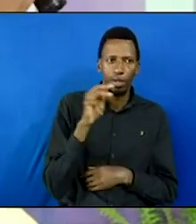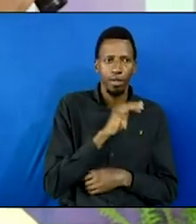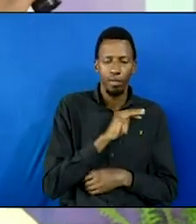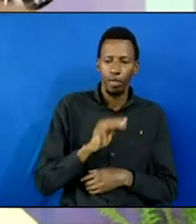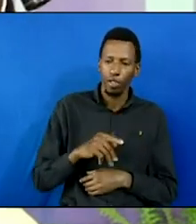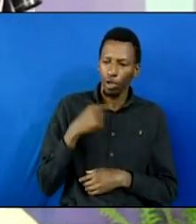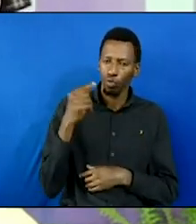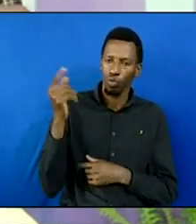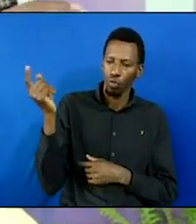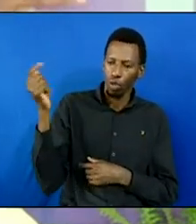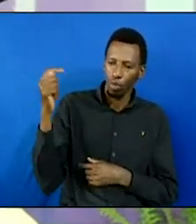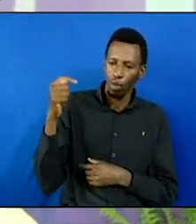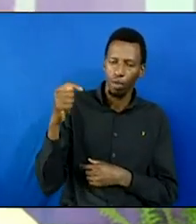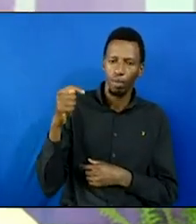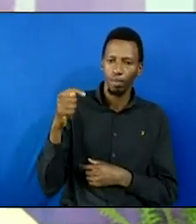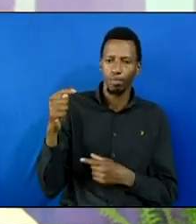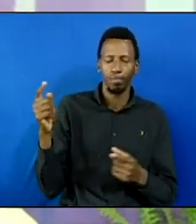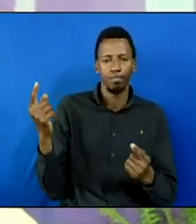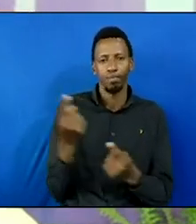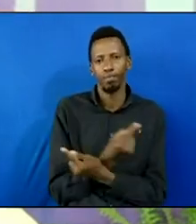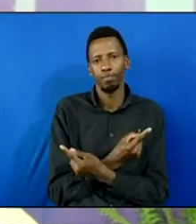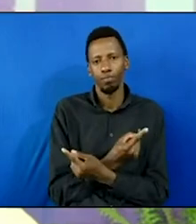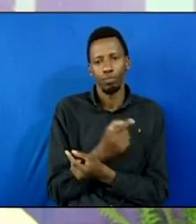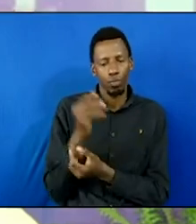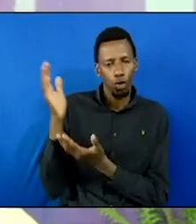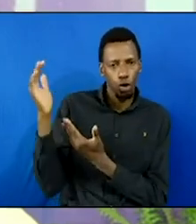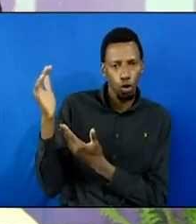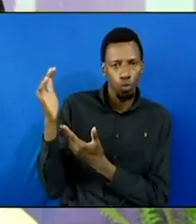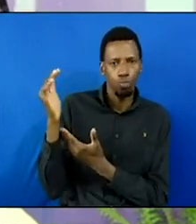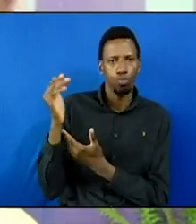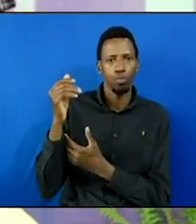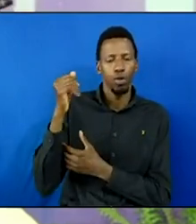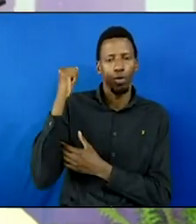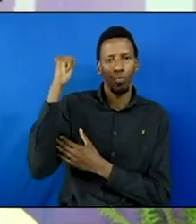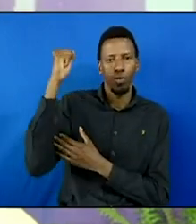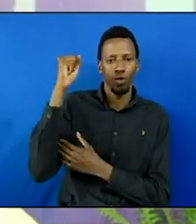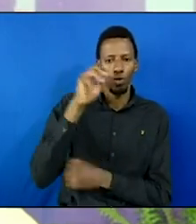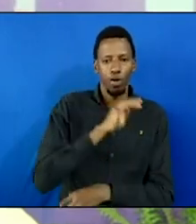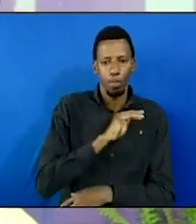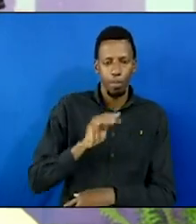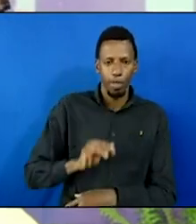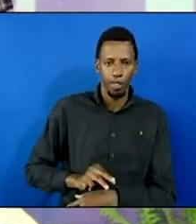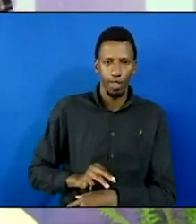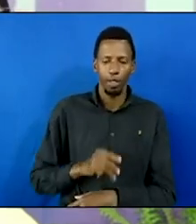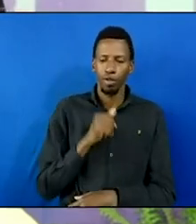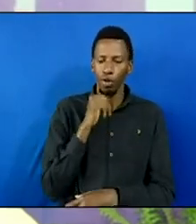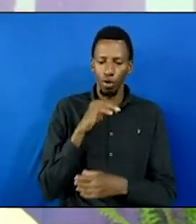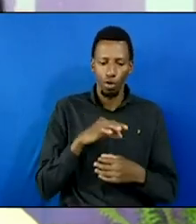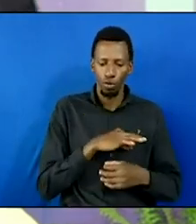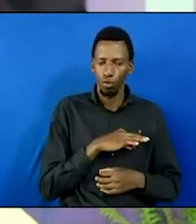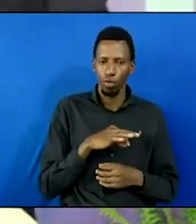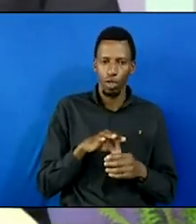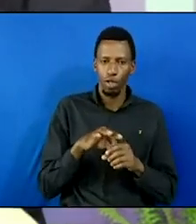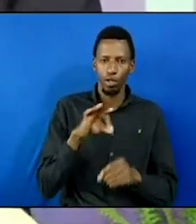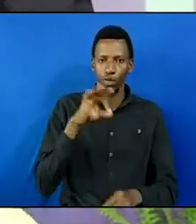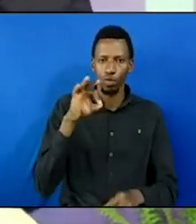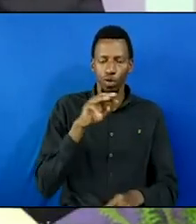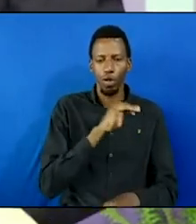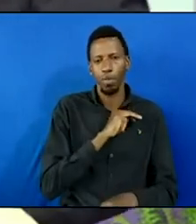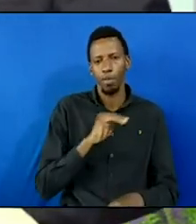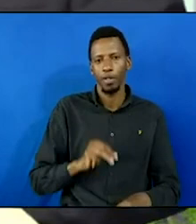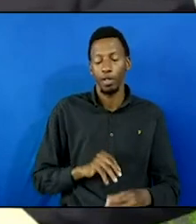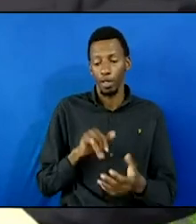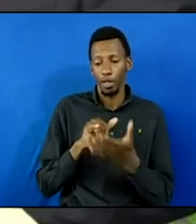skewed. They looked for a political Messiah, not a spiritual Messiah. No wonder they lost it. Could it be that it